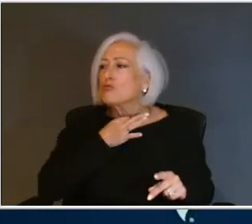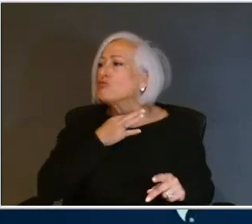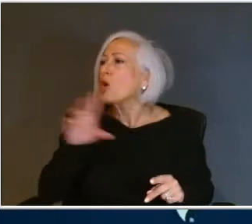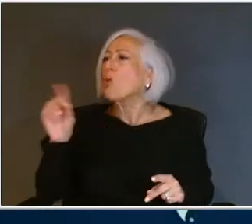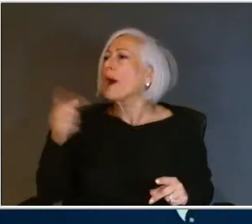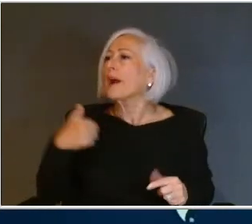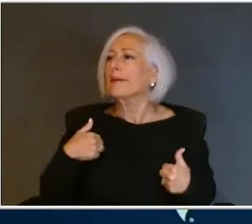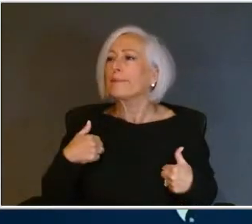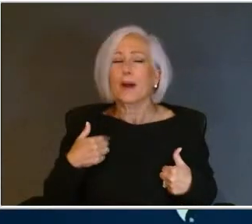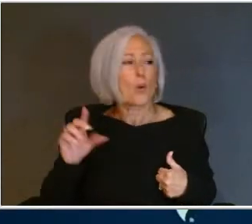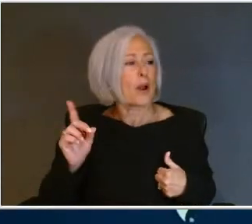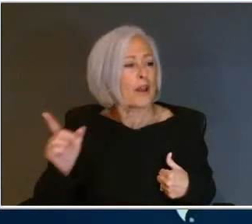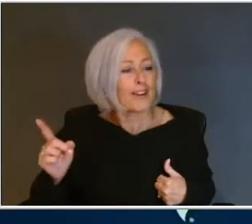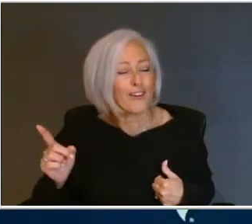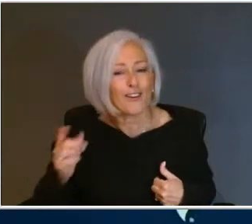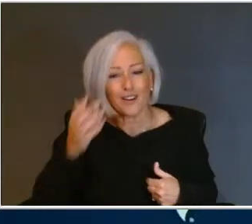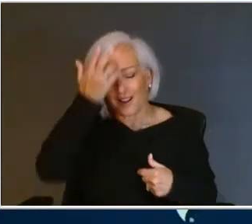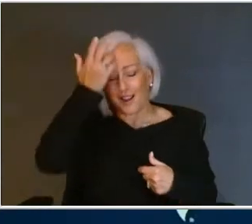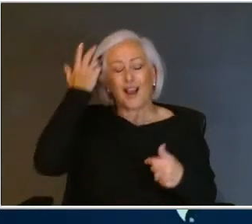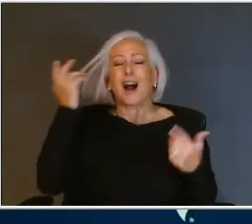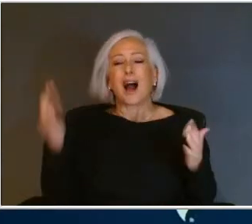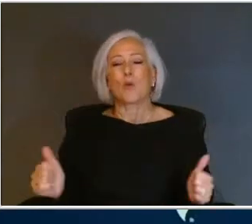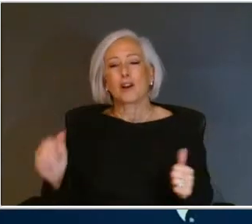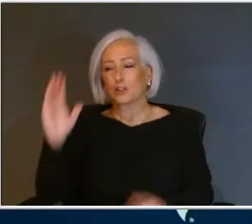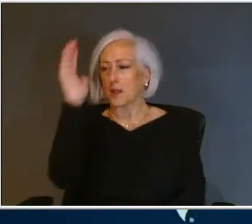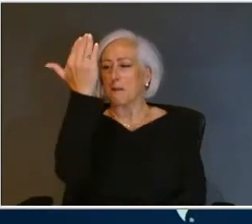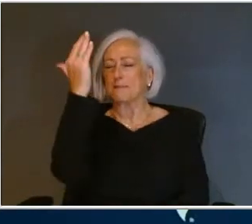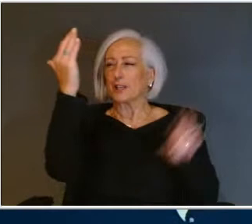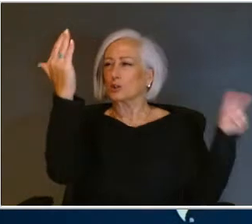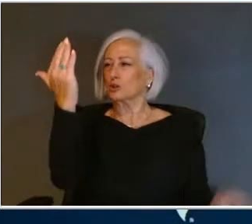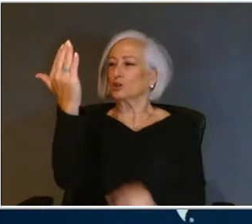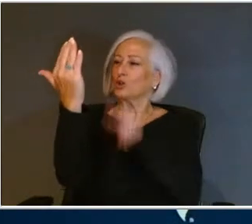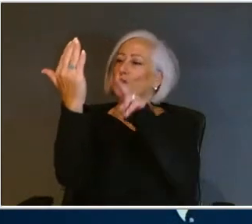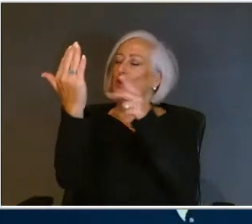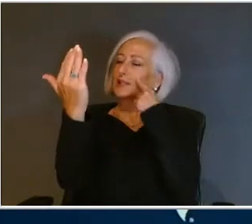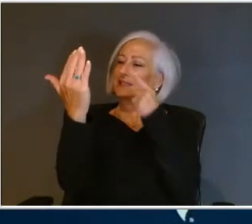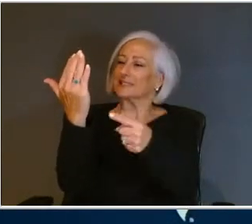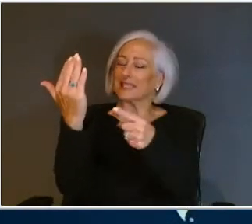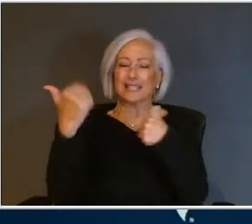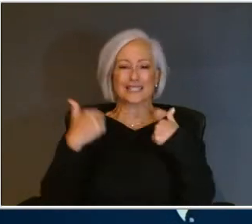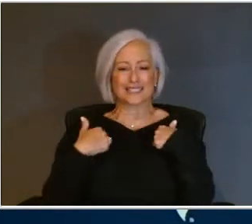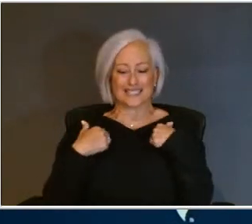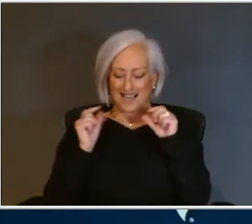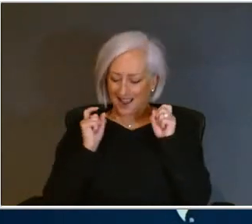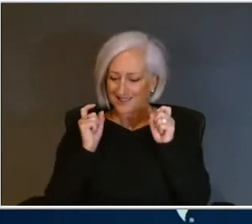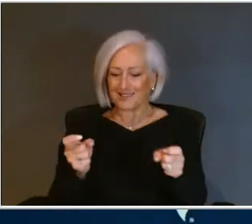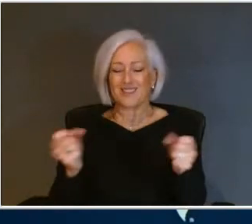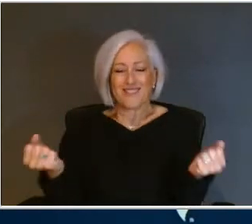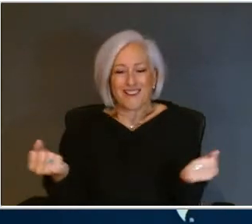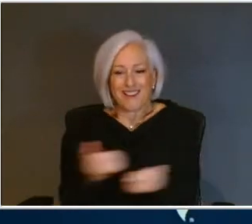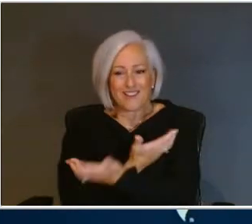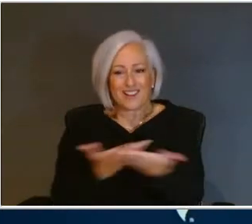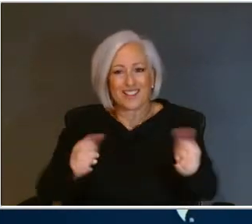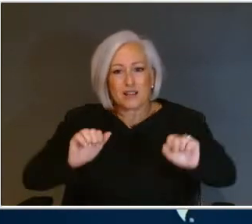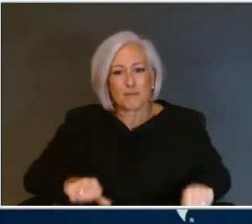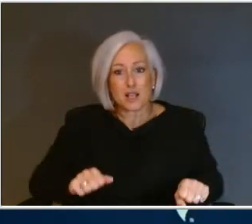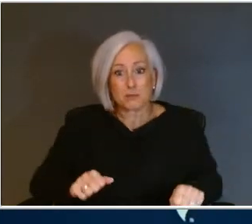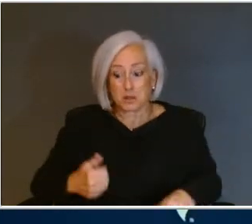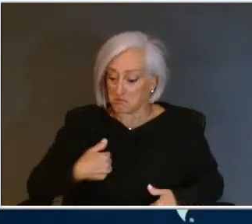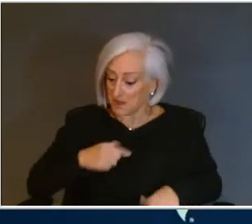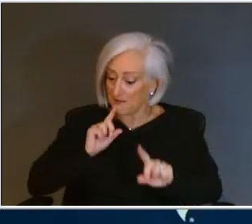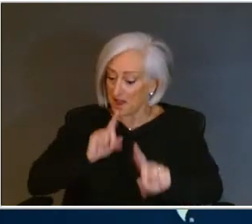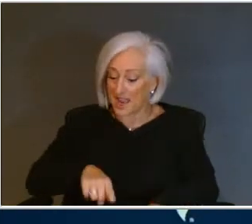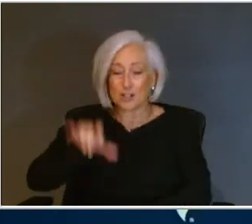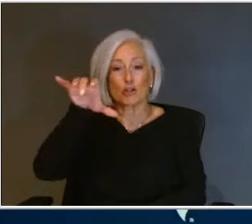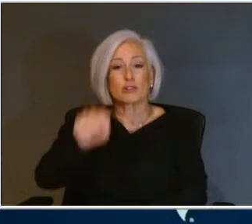I want to be able to look at myself in the mirror at the end of the day and ask the question, did I give everything I had? And if the answer to that question is yes, then I have no regrets. I just left